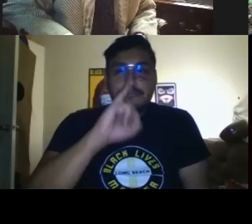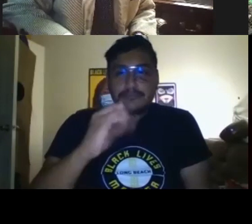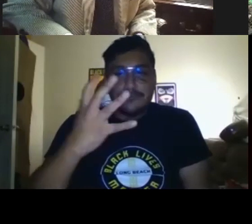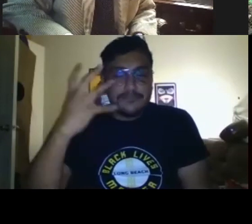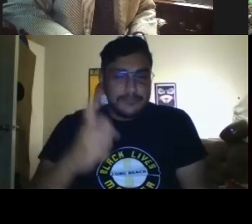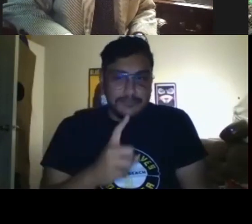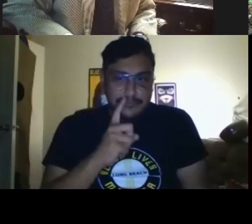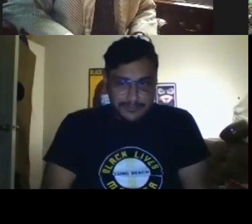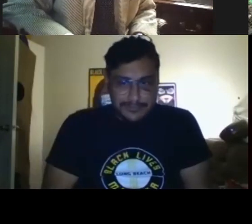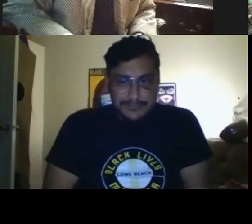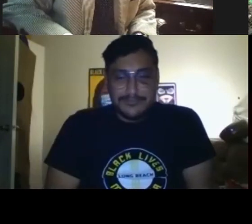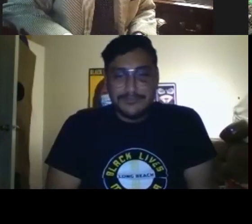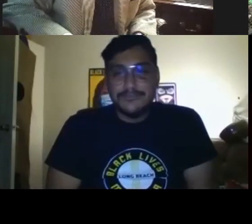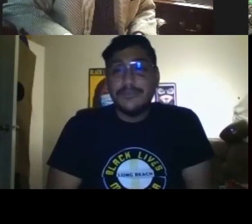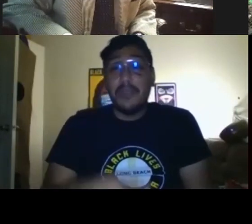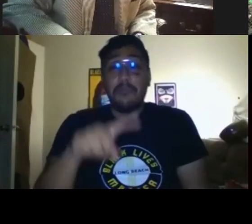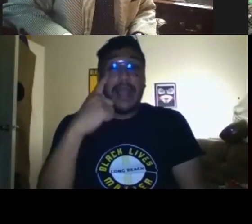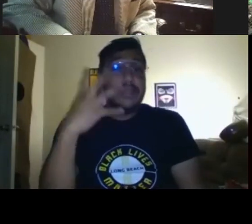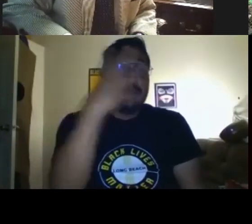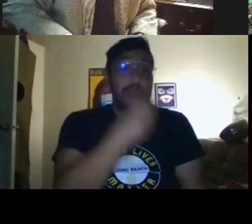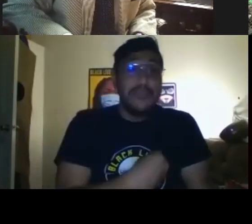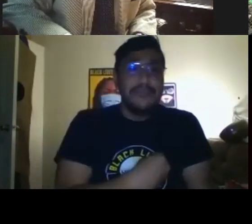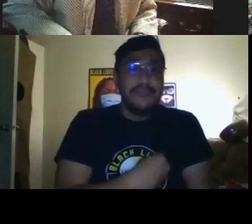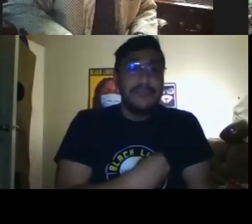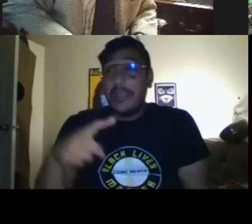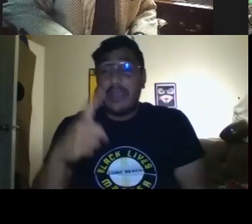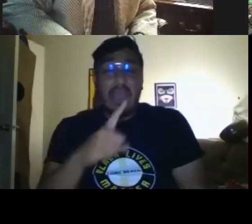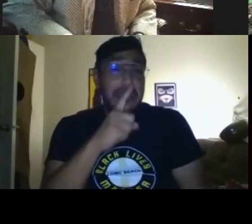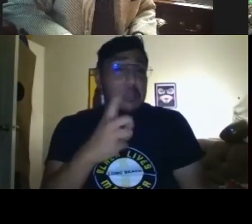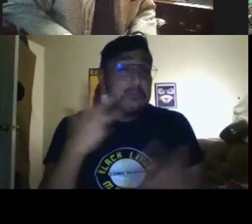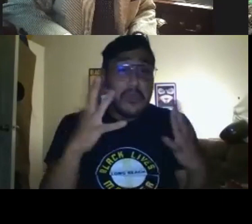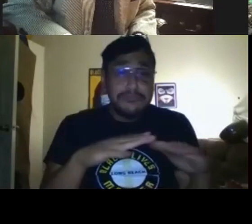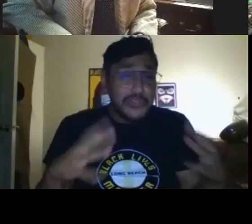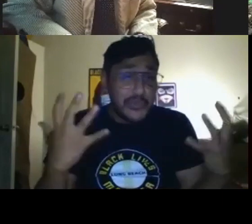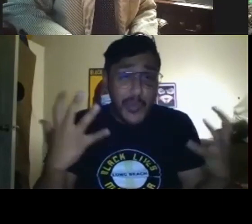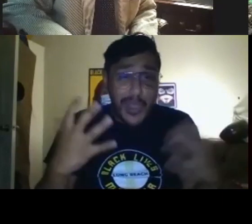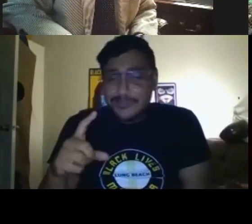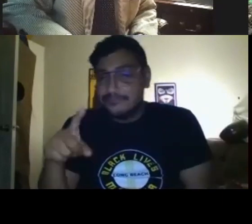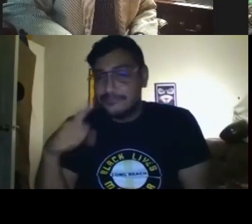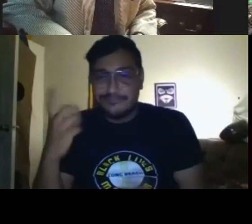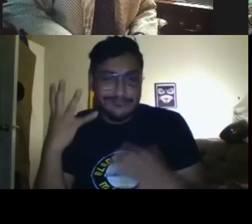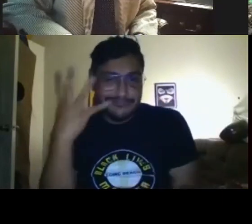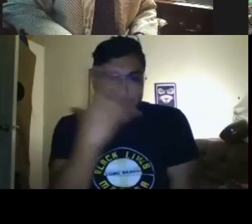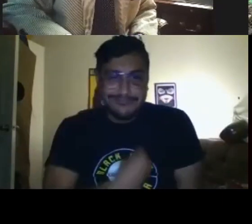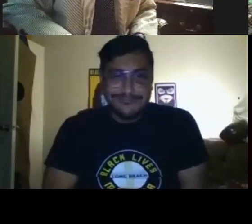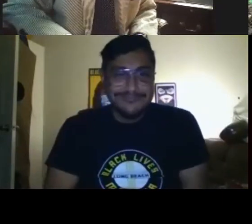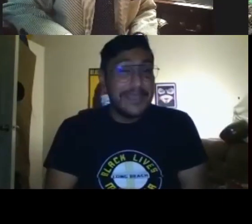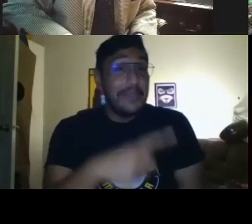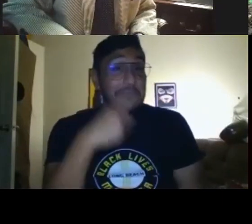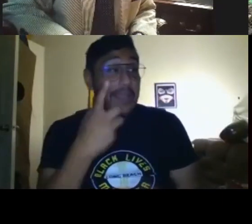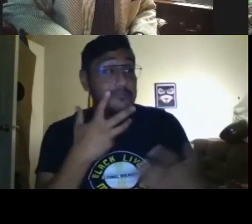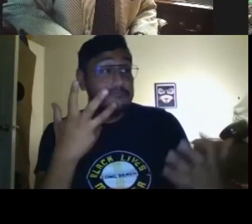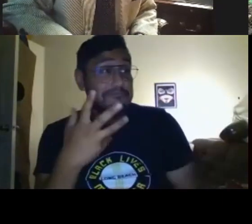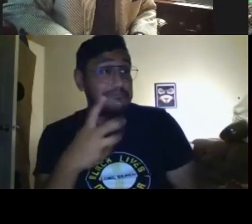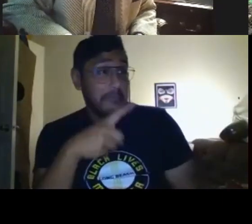is beautiful. Black is what it is, little kids. Black is beautiful. Black is what it